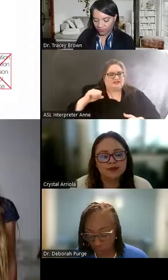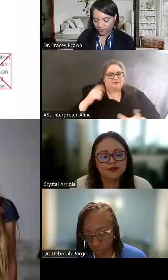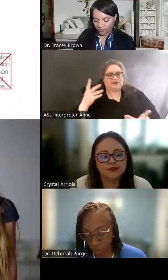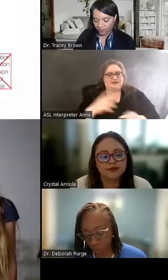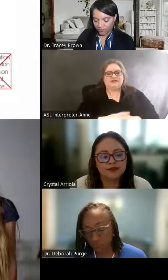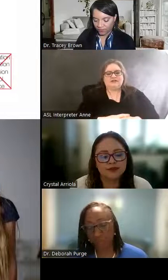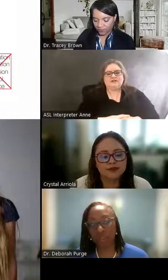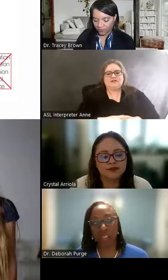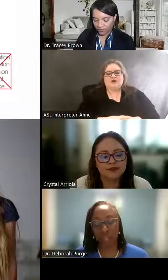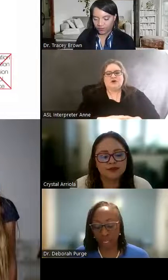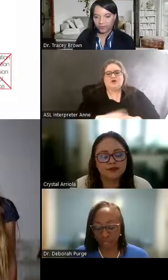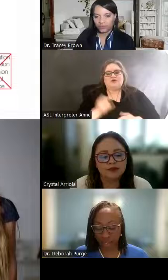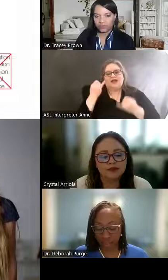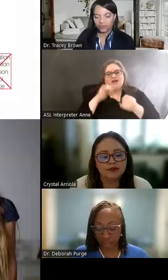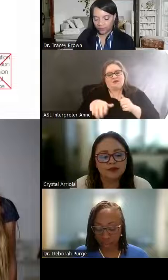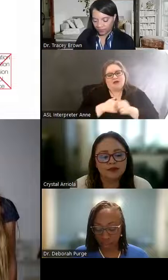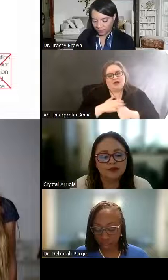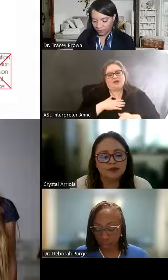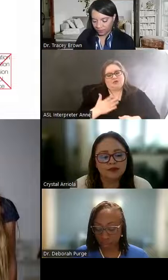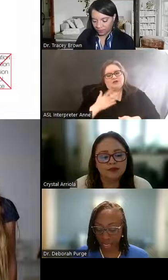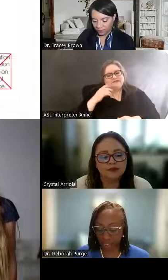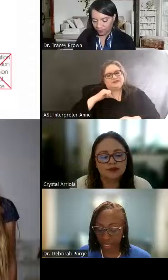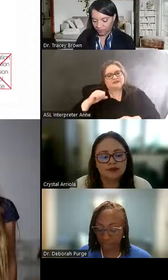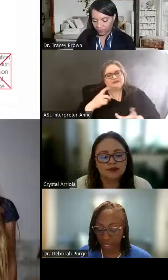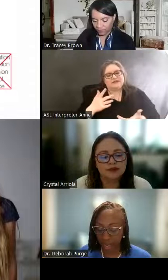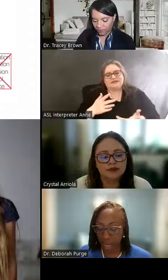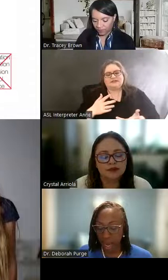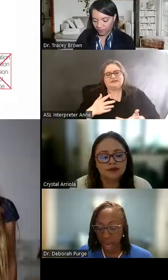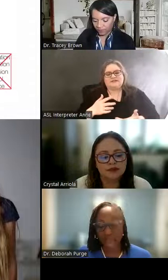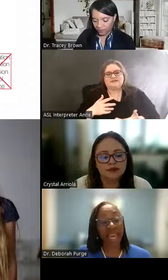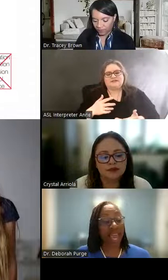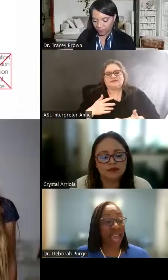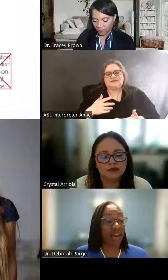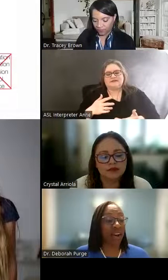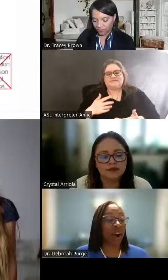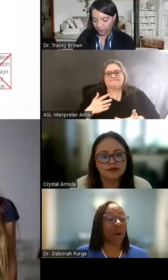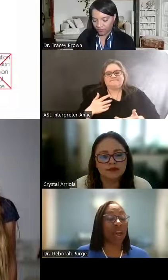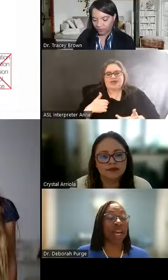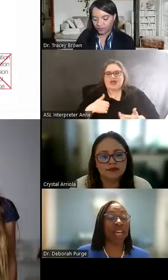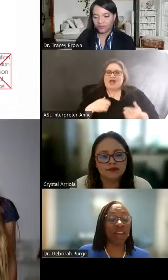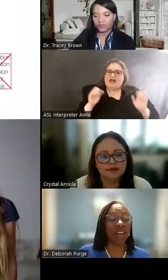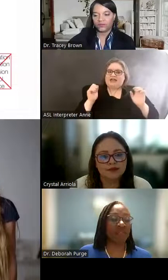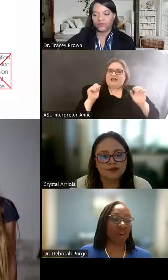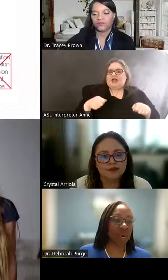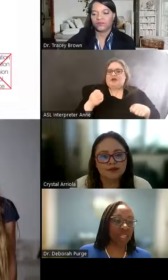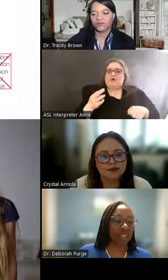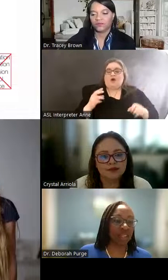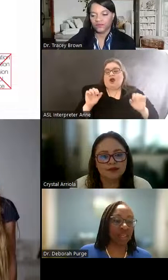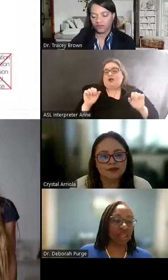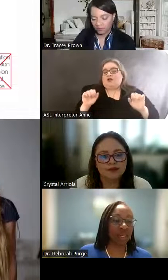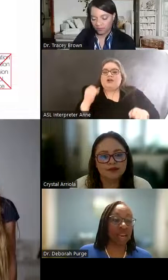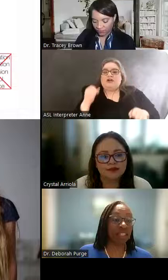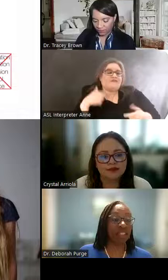behind willful disobedience is I can or I could if I wanted